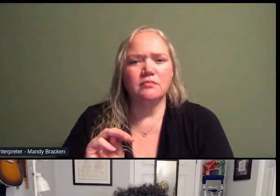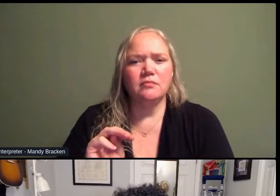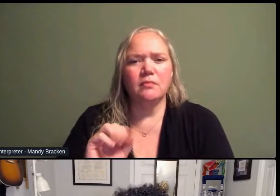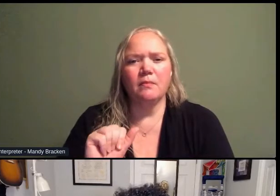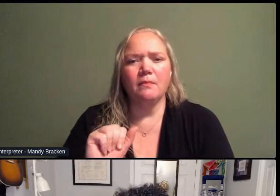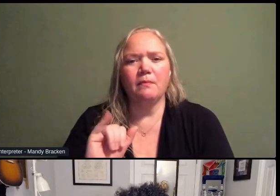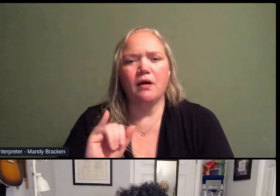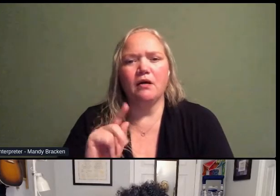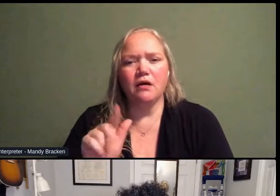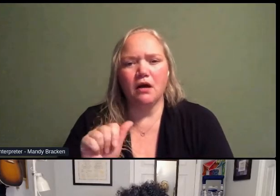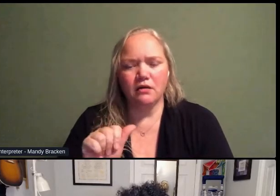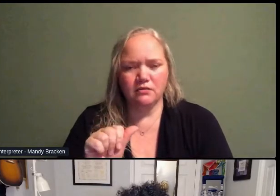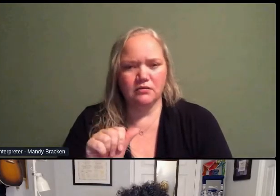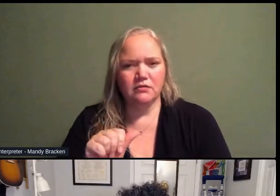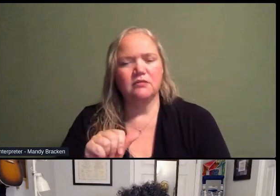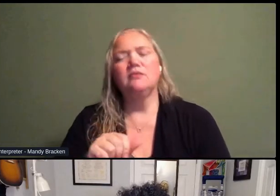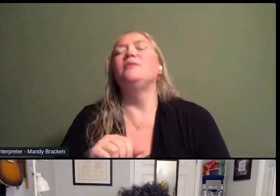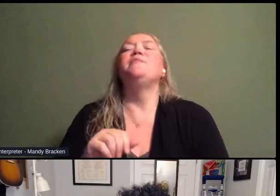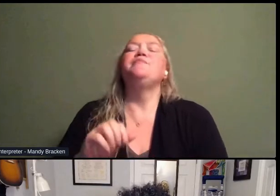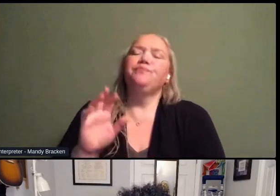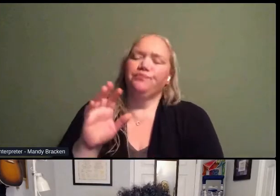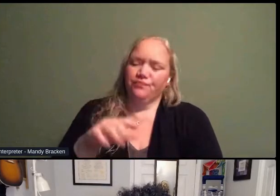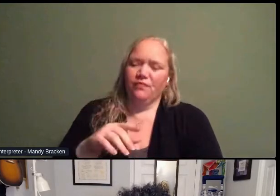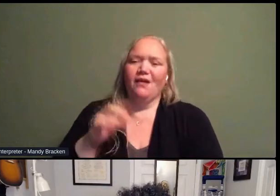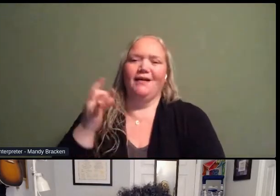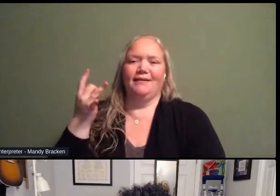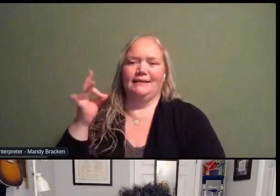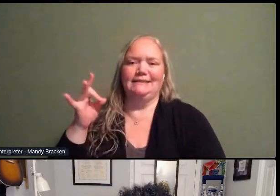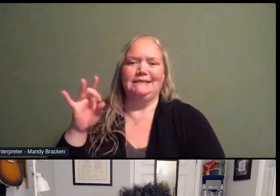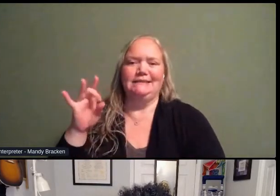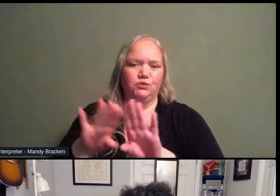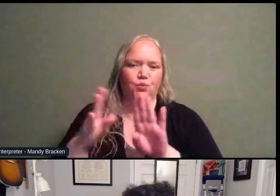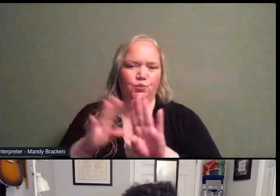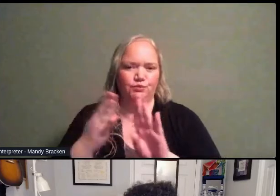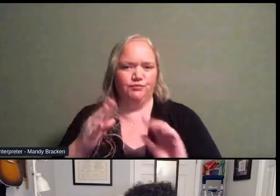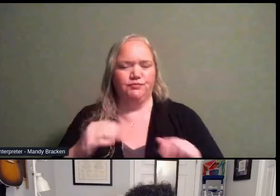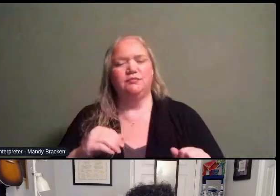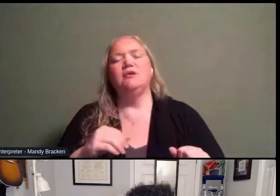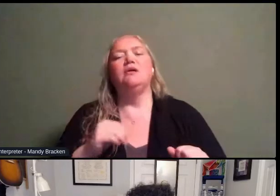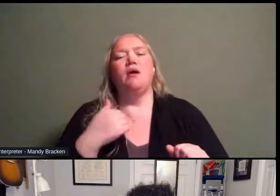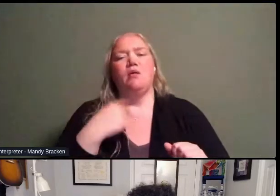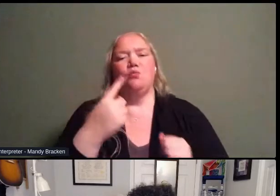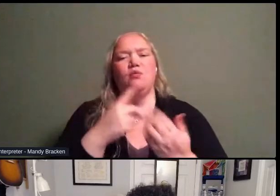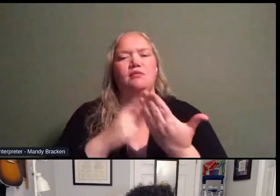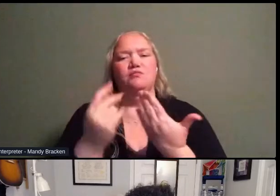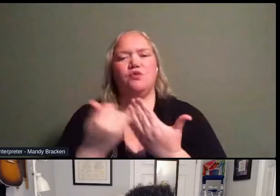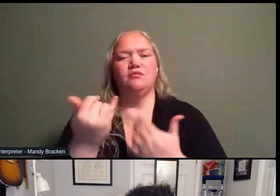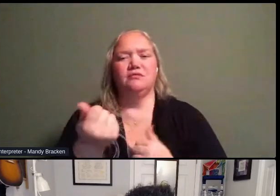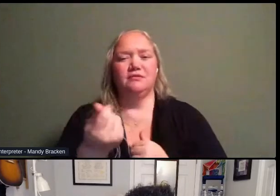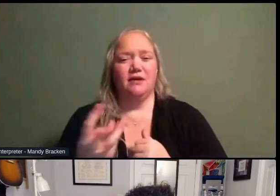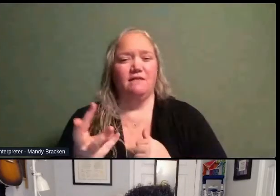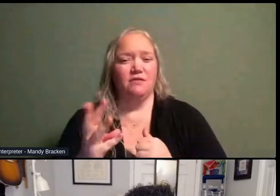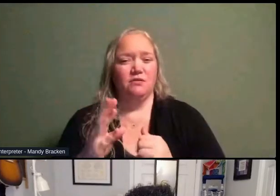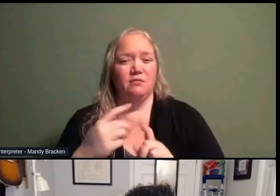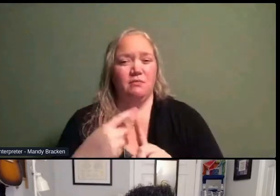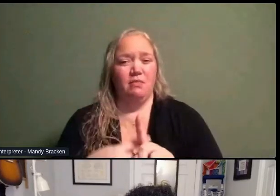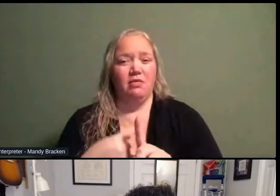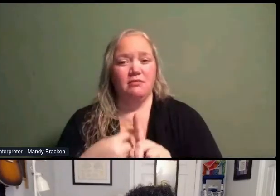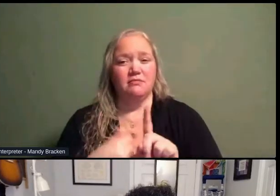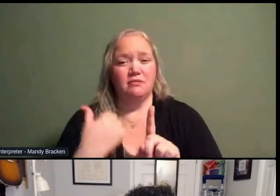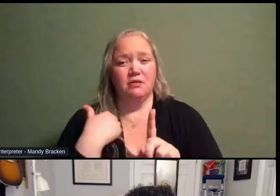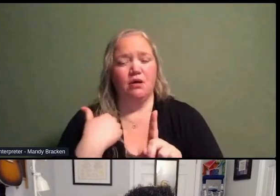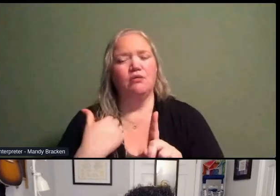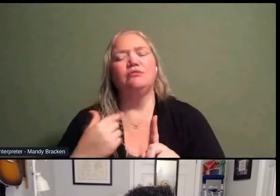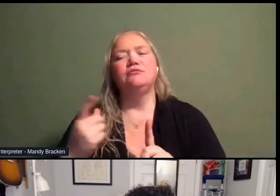we actually came up with a project several months ago. I was talking to a friend of mine who's a parent of a toddler, and she was saying,